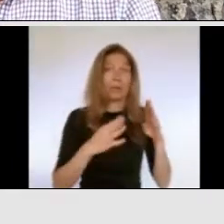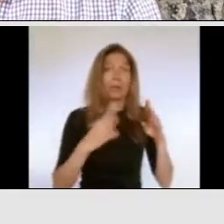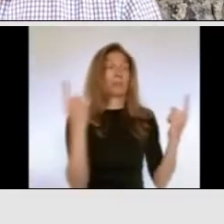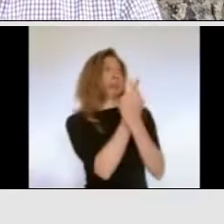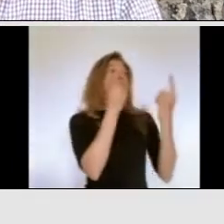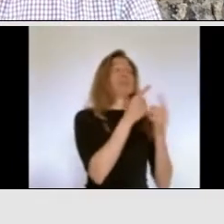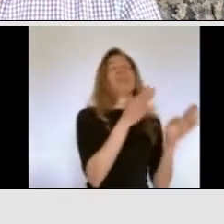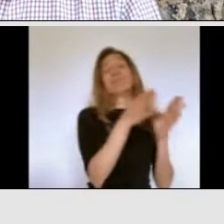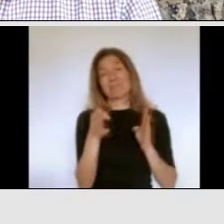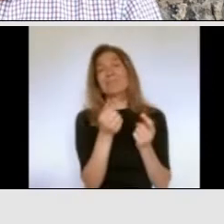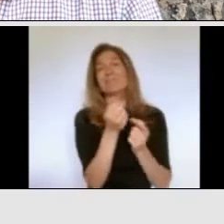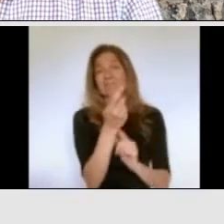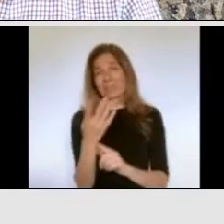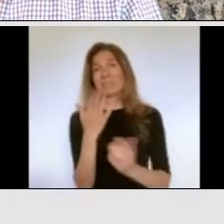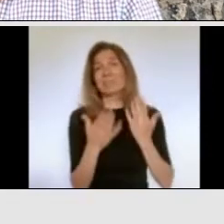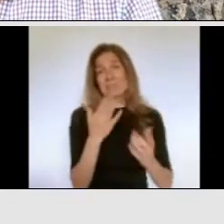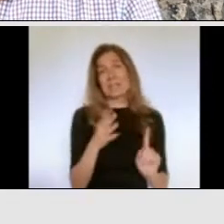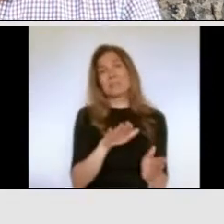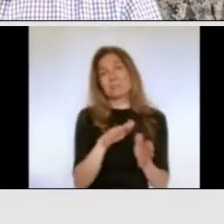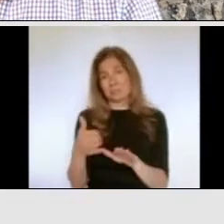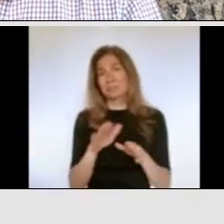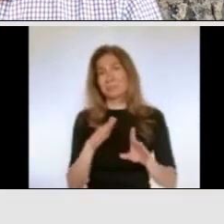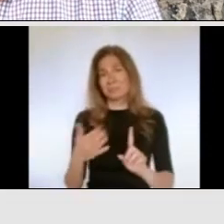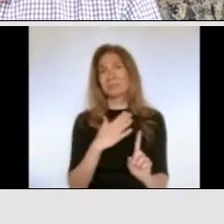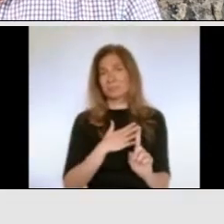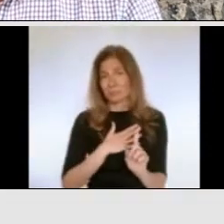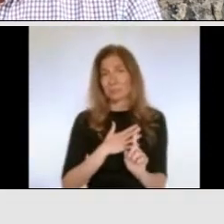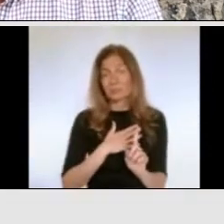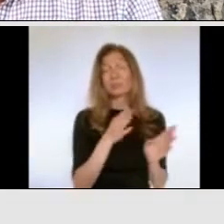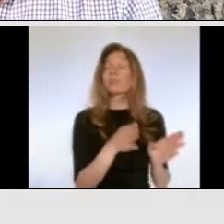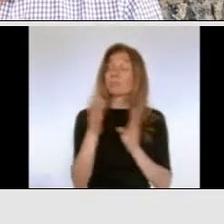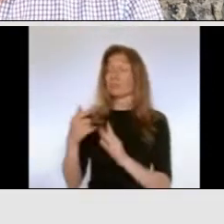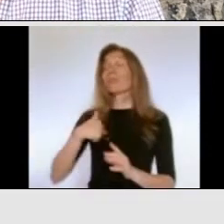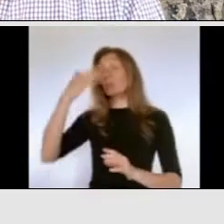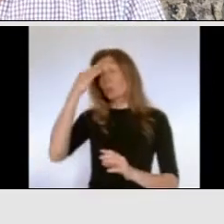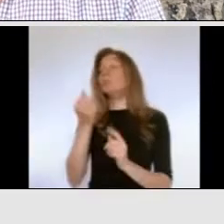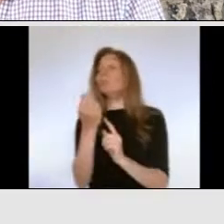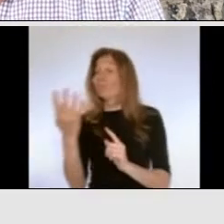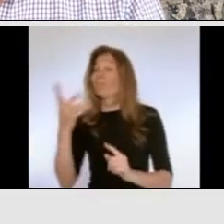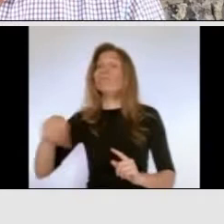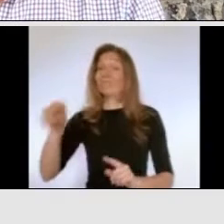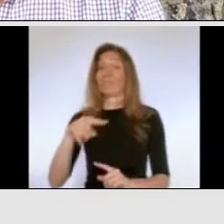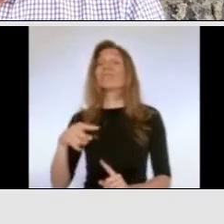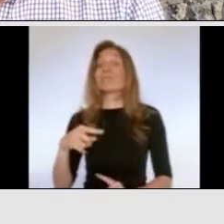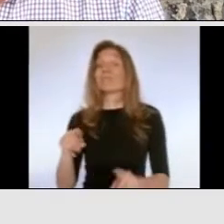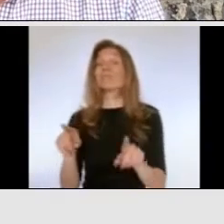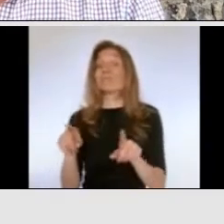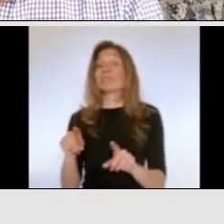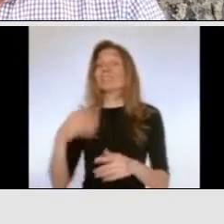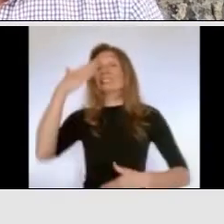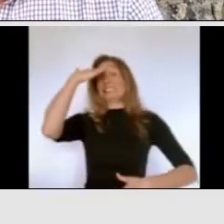home. Very sadly, some of us may have lost loved ones, and others of us I know have